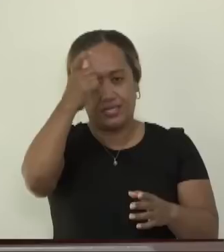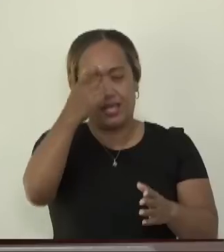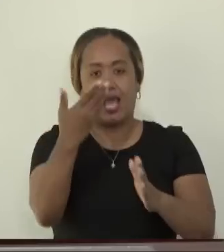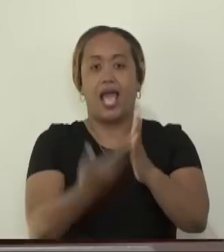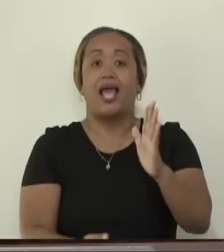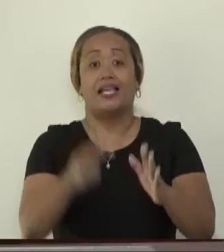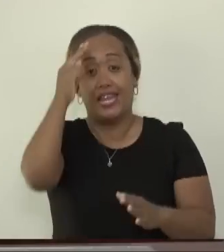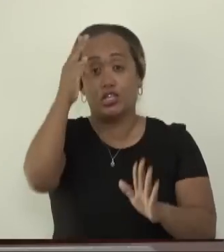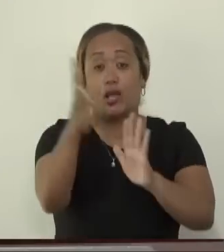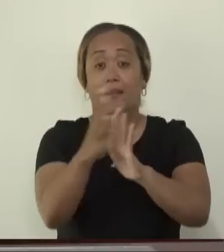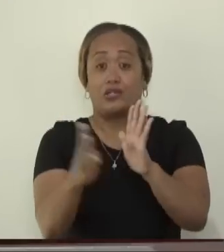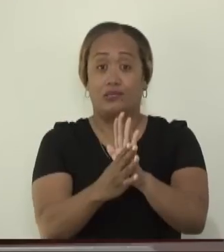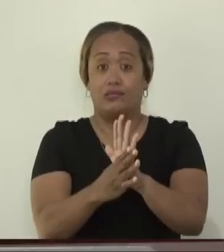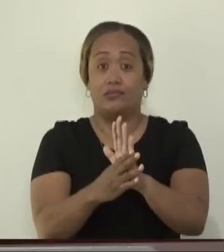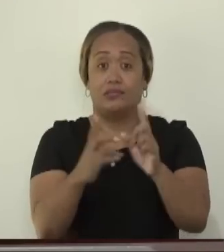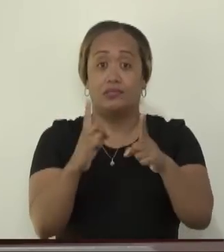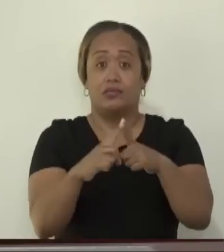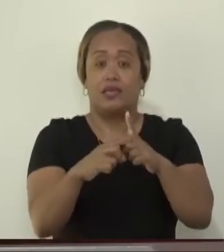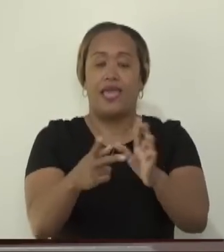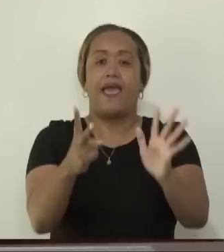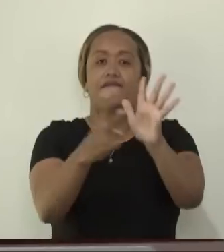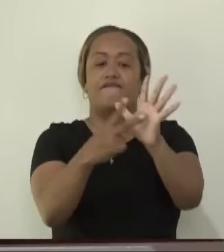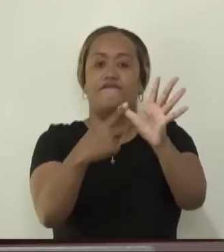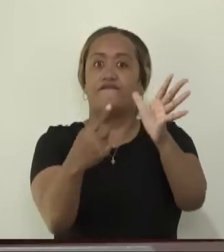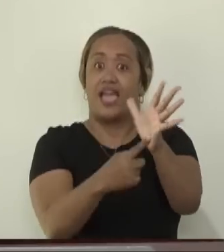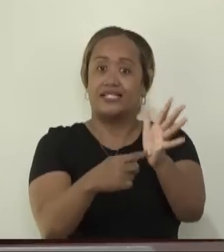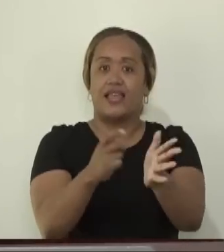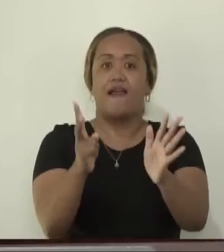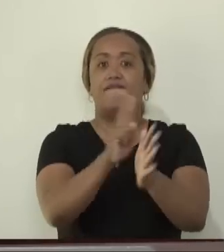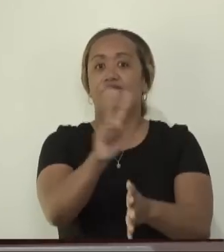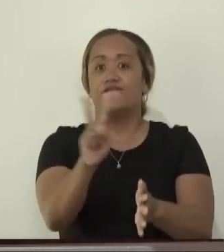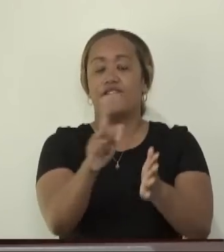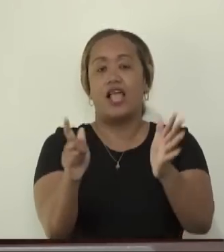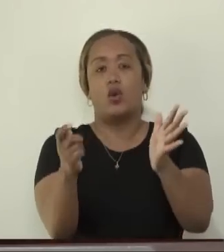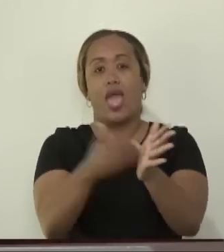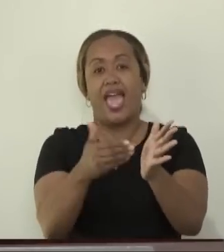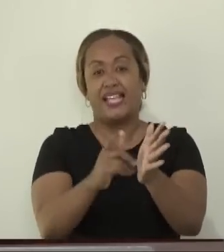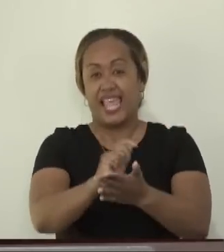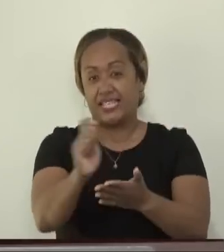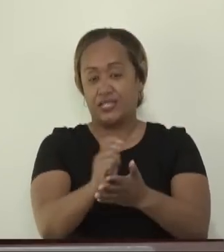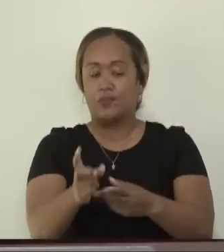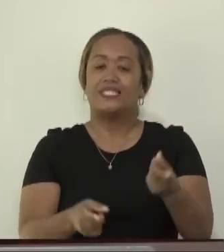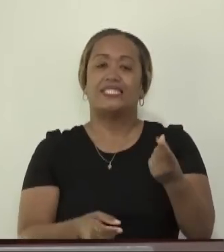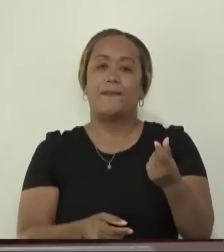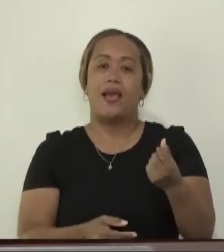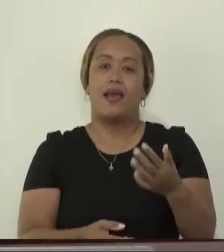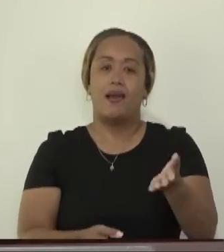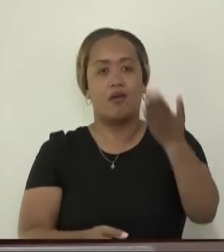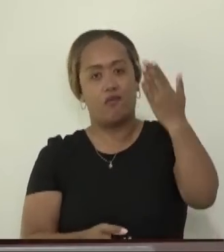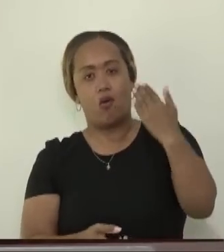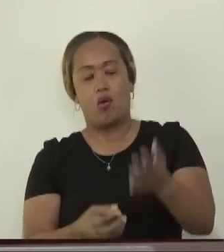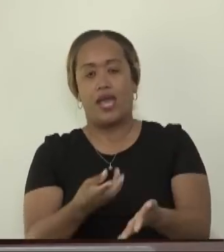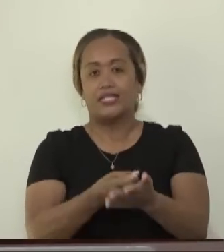this national budget. The value-added tax will be simpler than before. Total expenditure